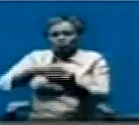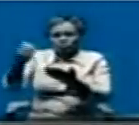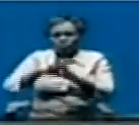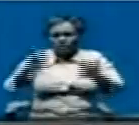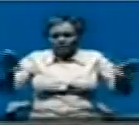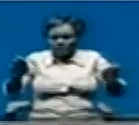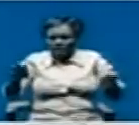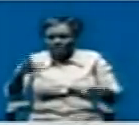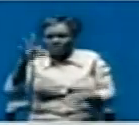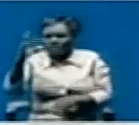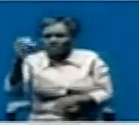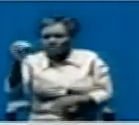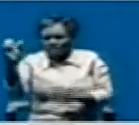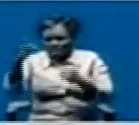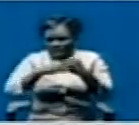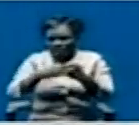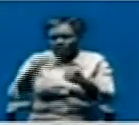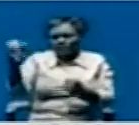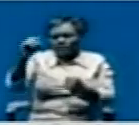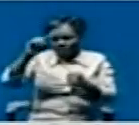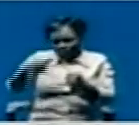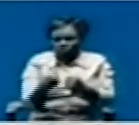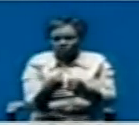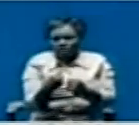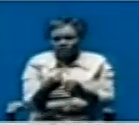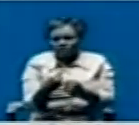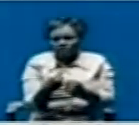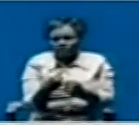for $38,000 back